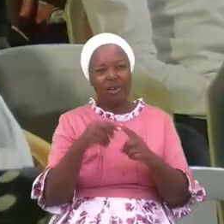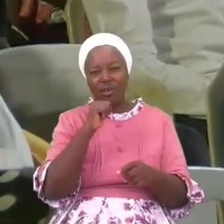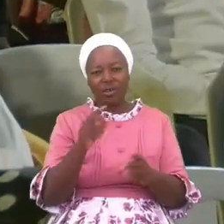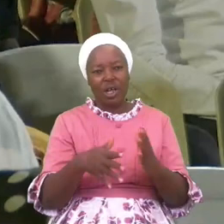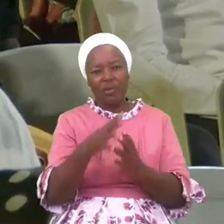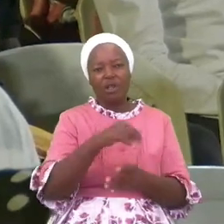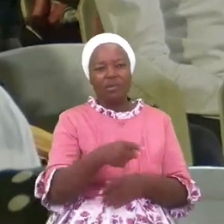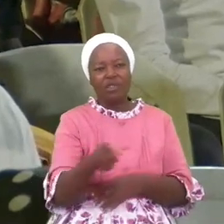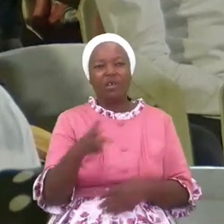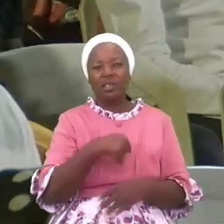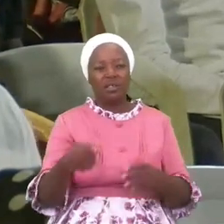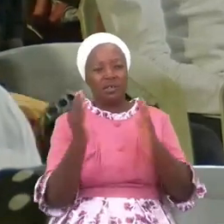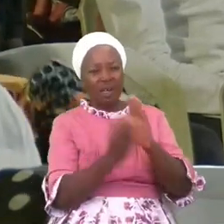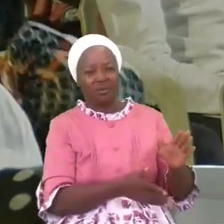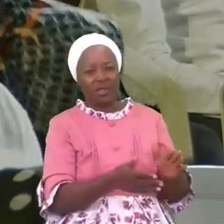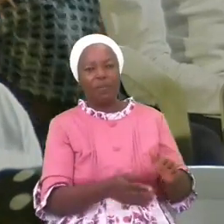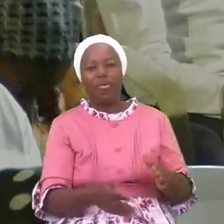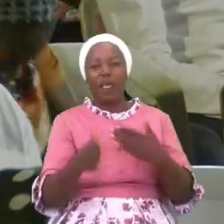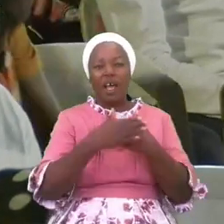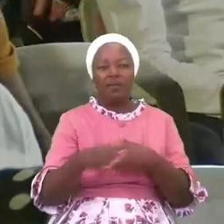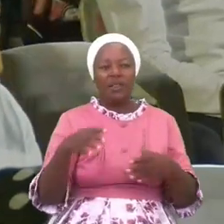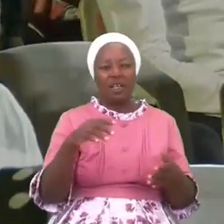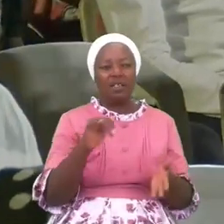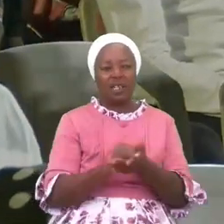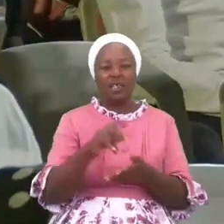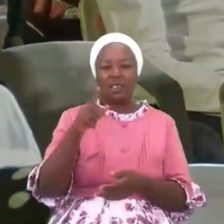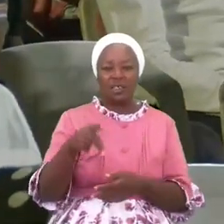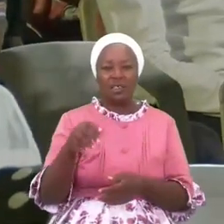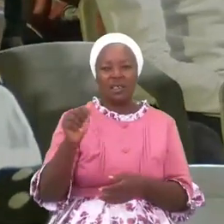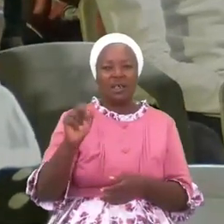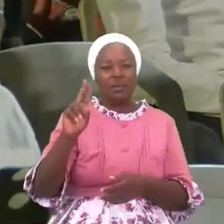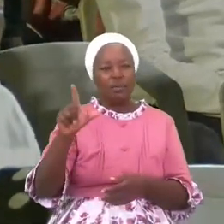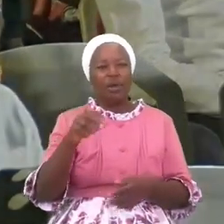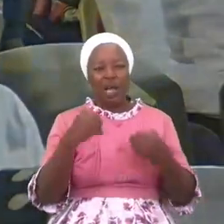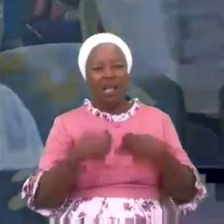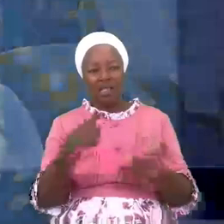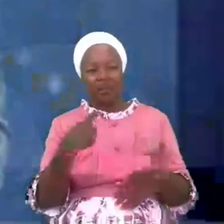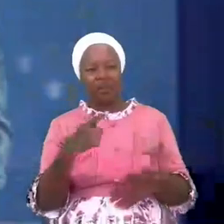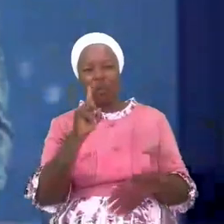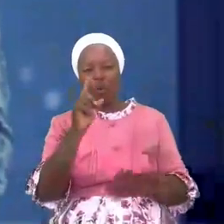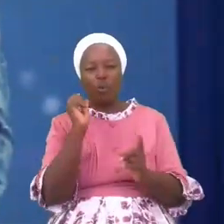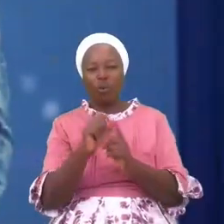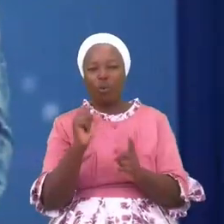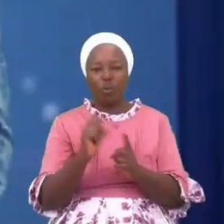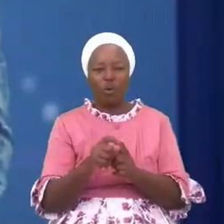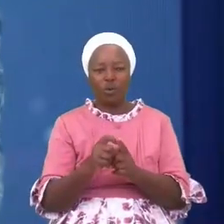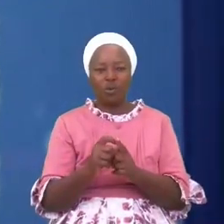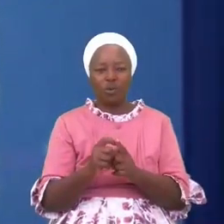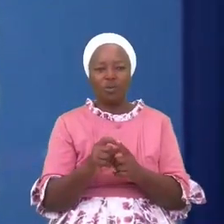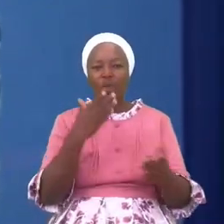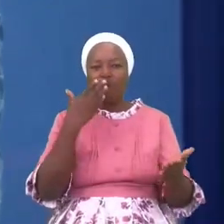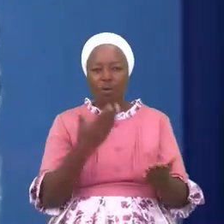Paul had spoken one word, well speak the Holy Ghost